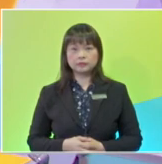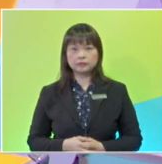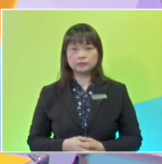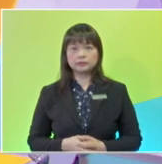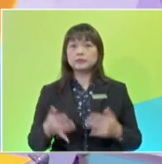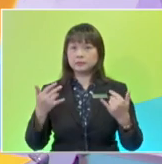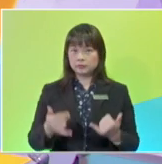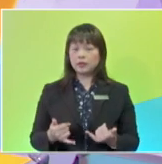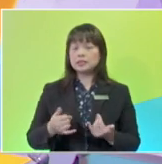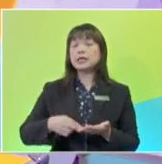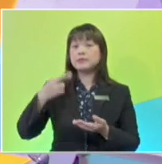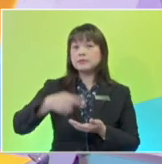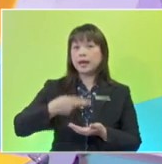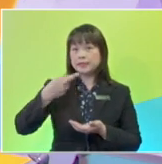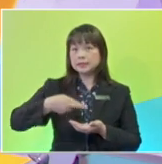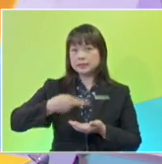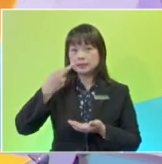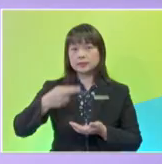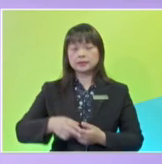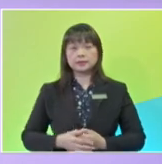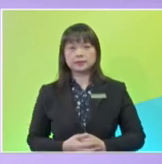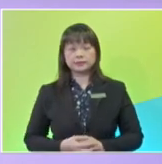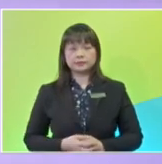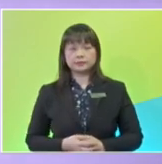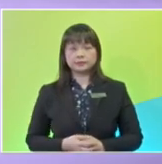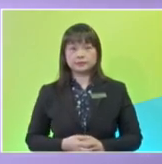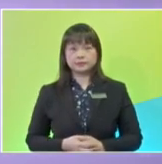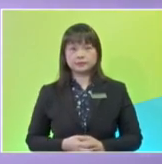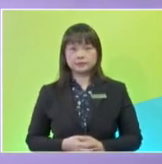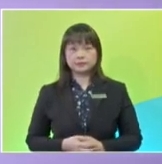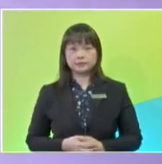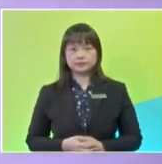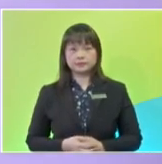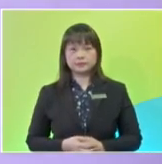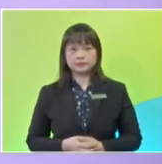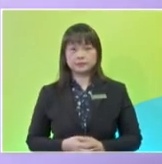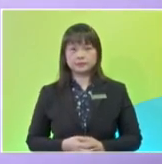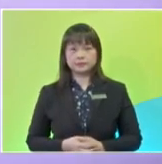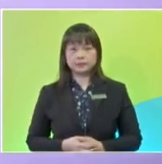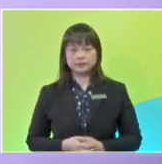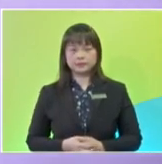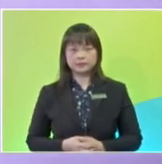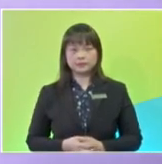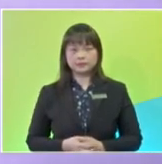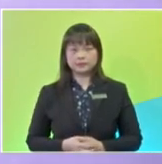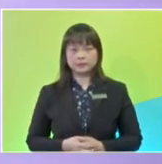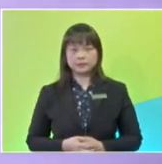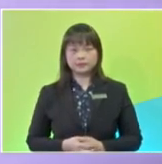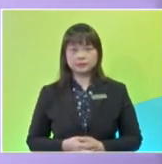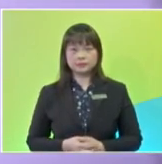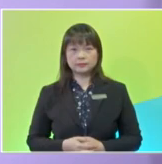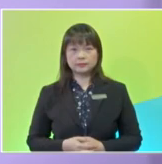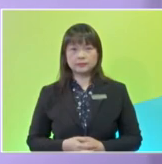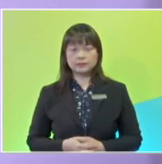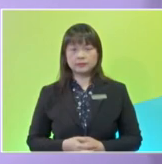rice. I'll always mix water and rice at home. When we cook rice.